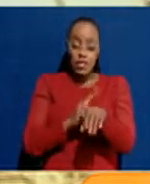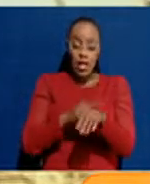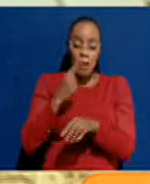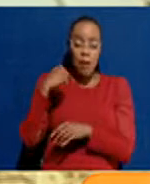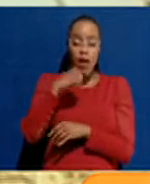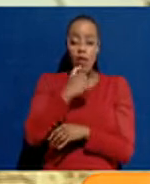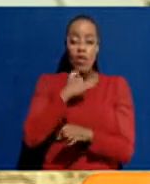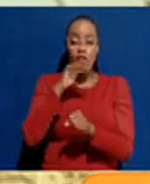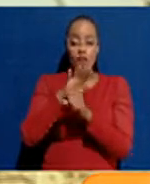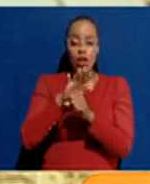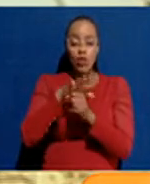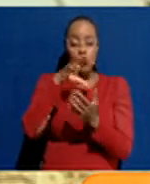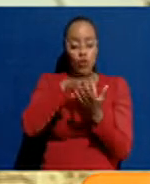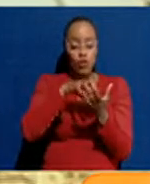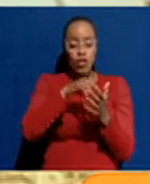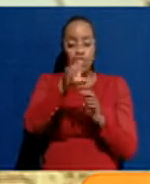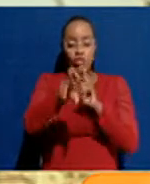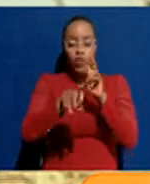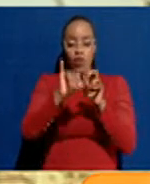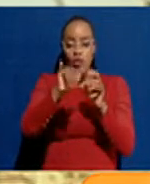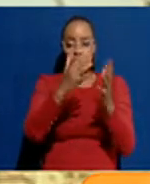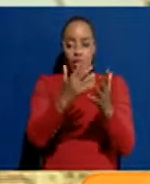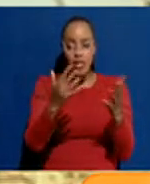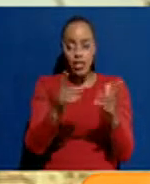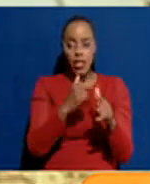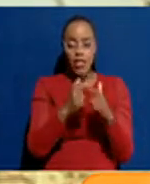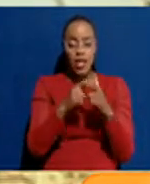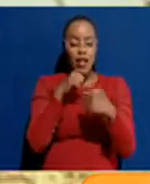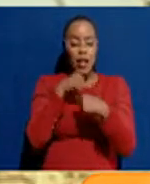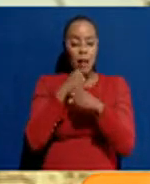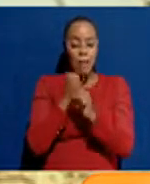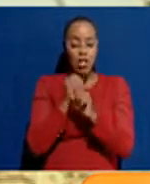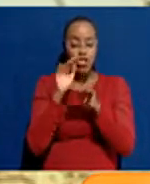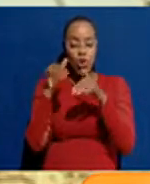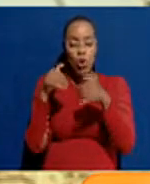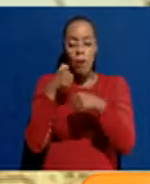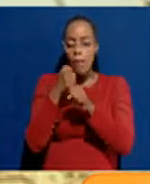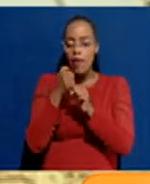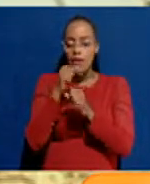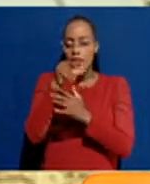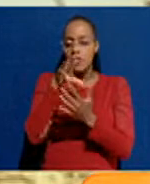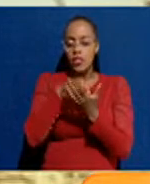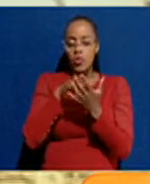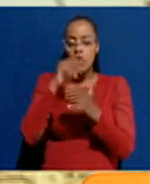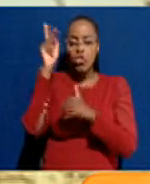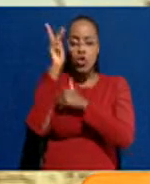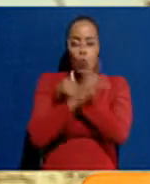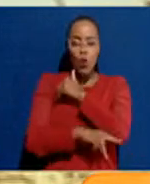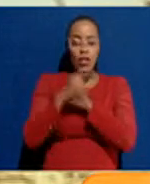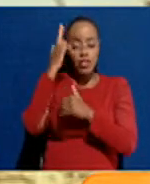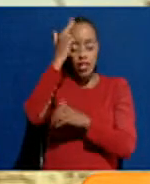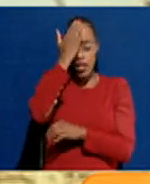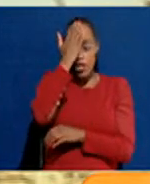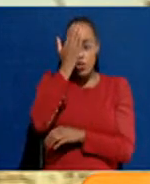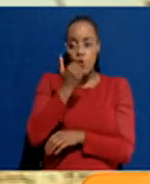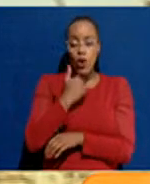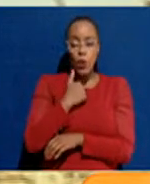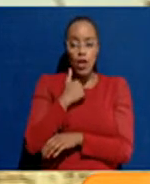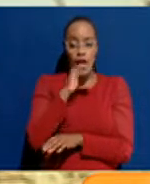of cases of vandalism, it now makes or worsens our situation. And that's actually why we are appealing to the